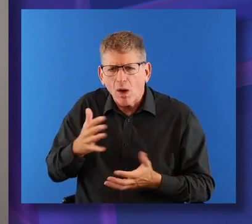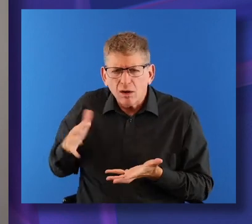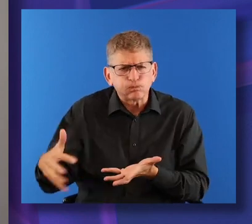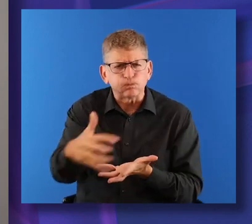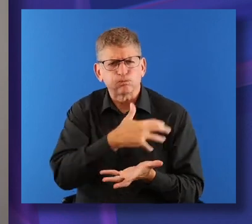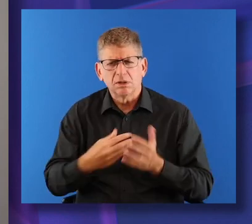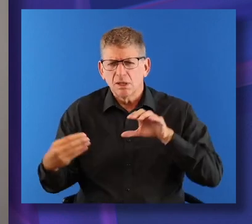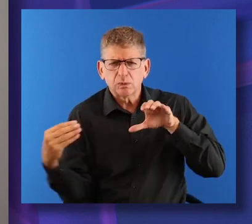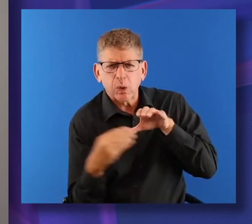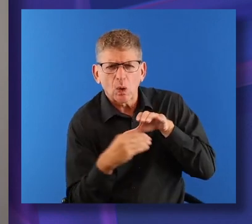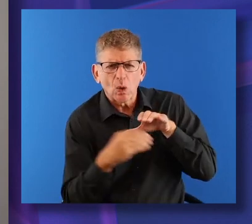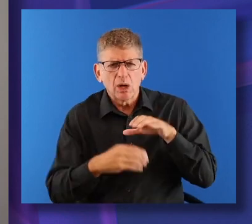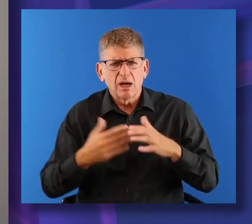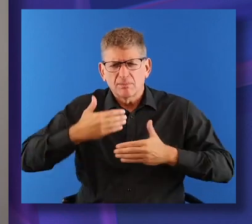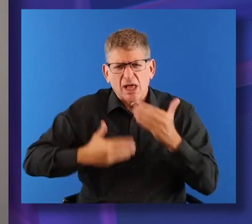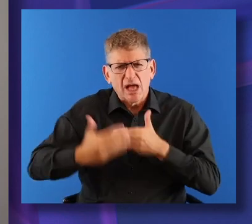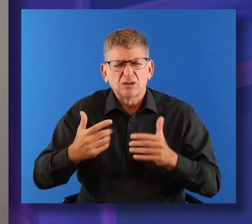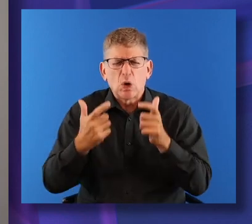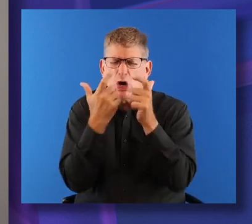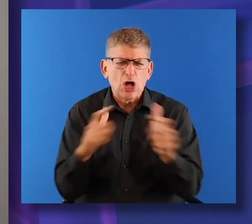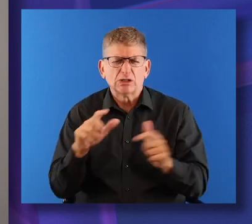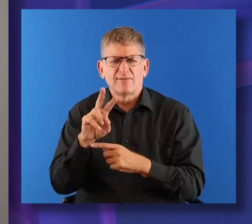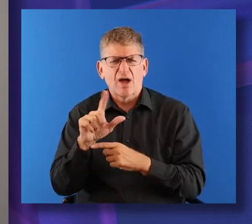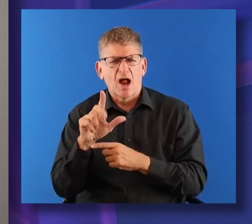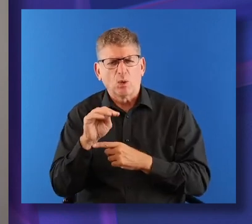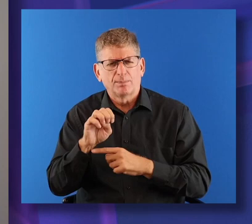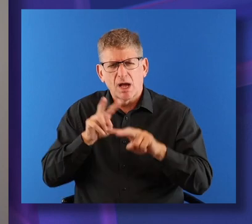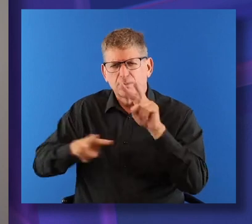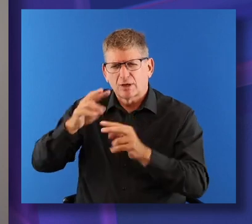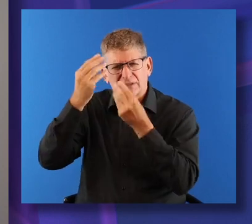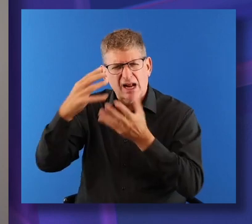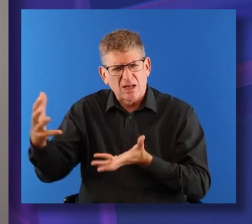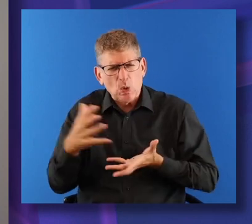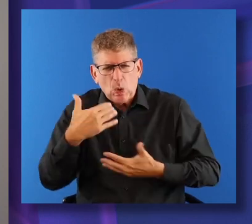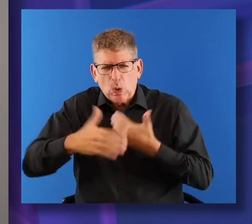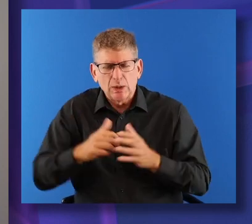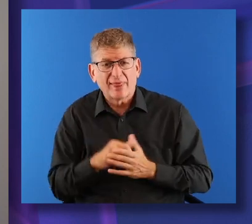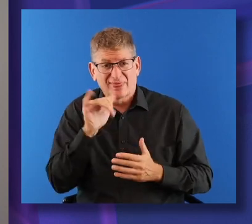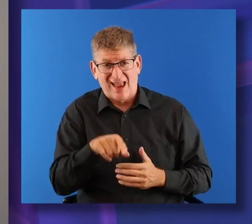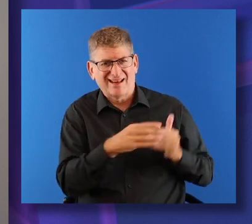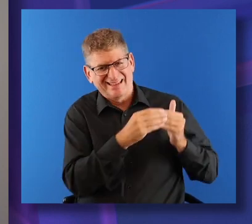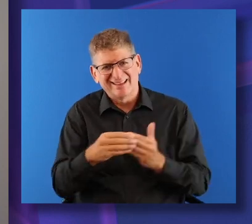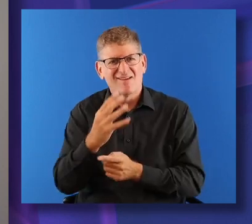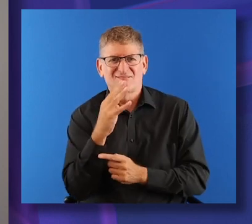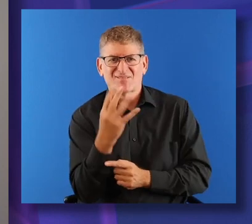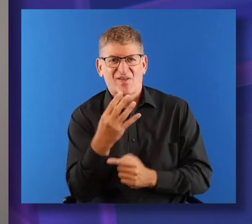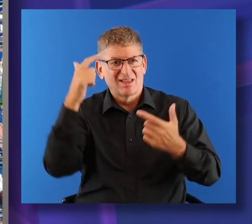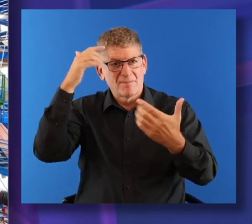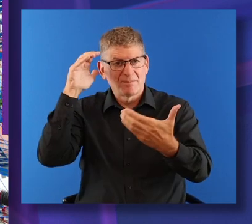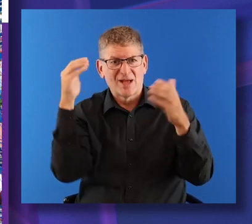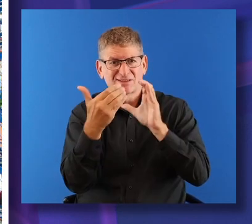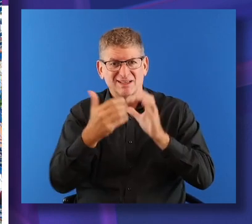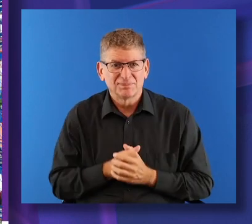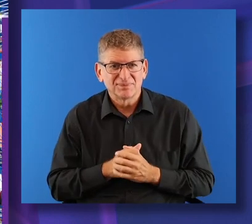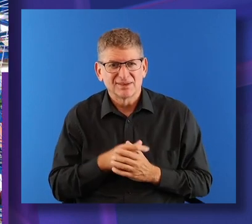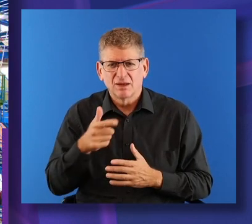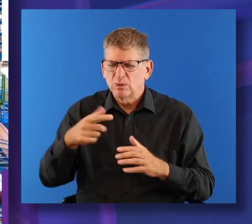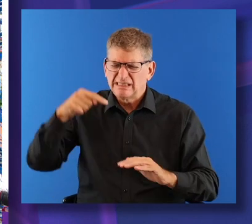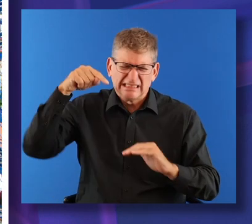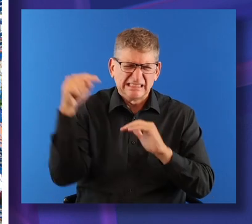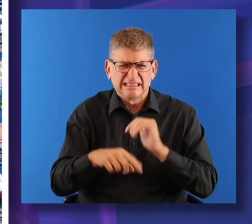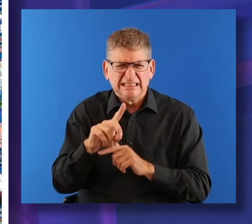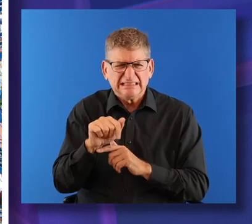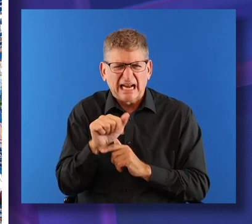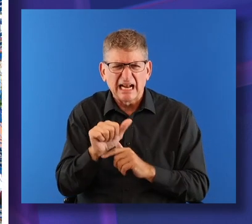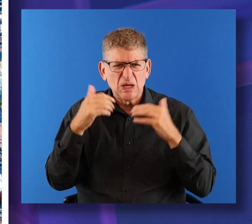of observational data, leading to the fourth paradigm of data-intensive scientific discovery. For